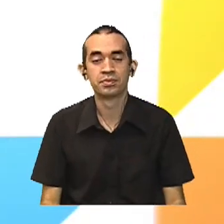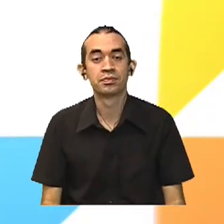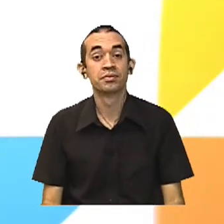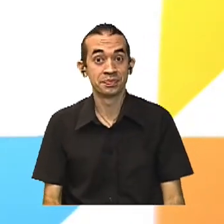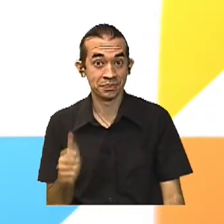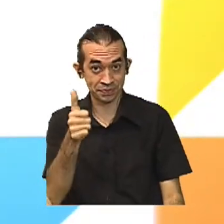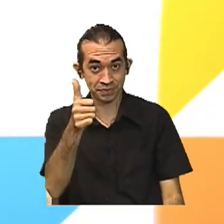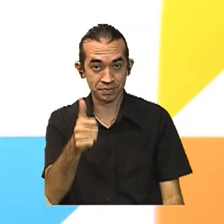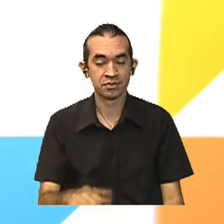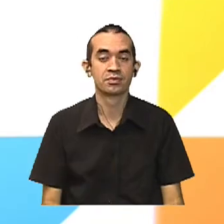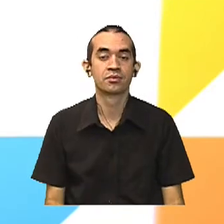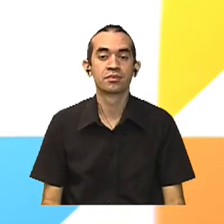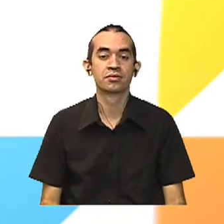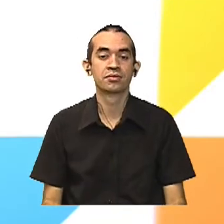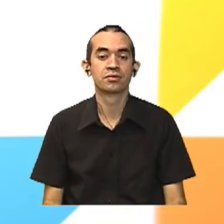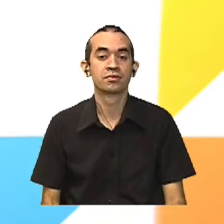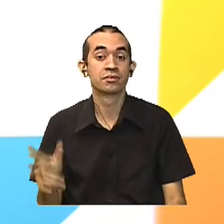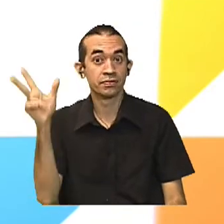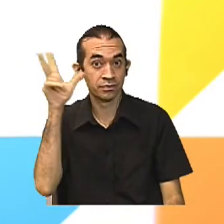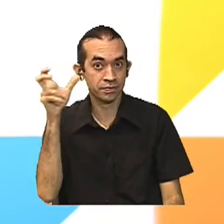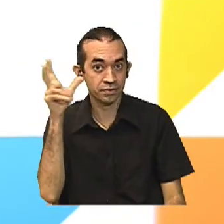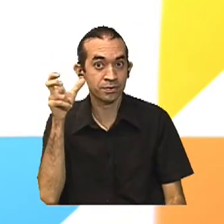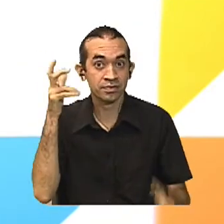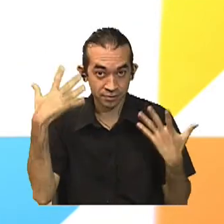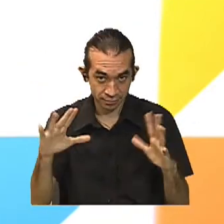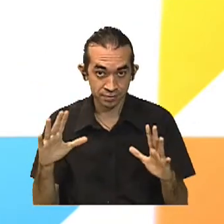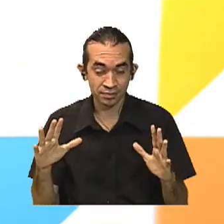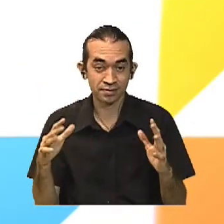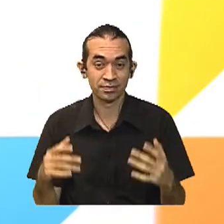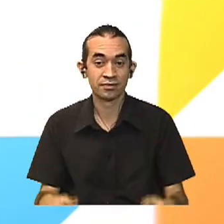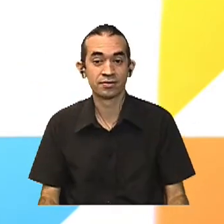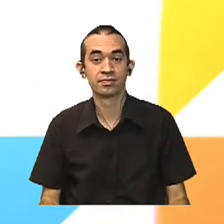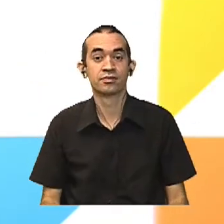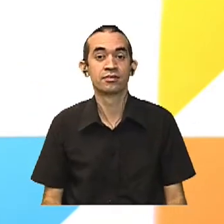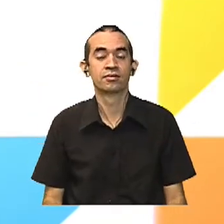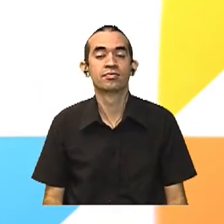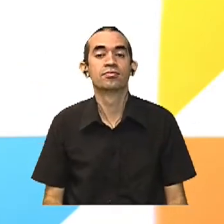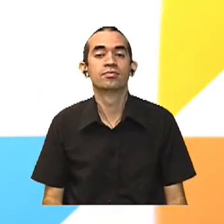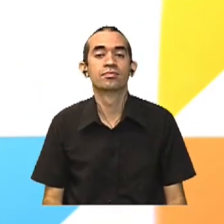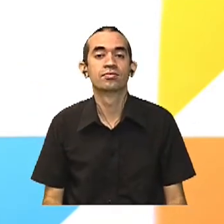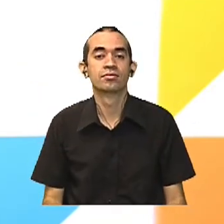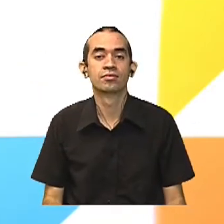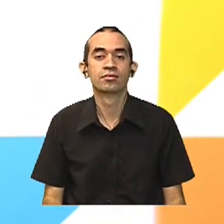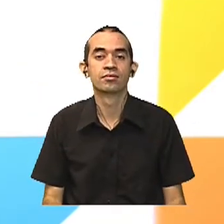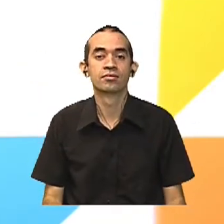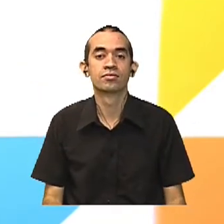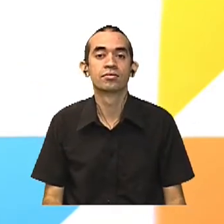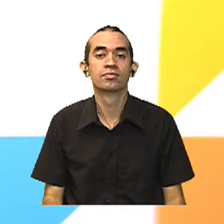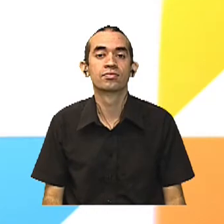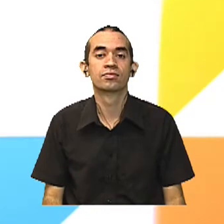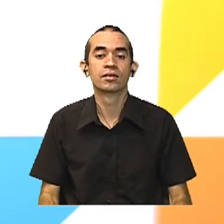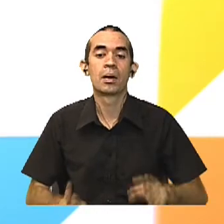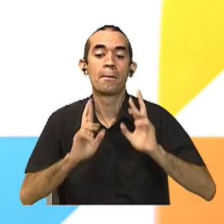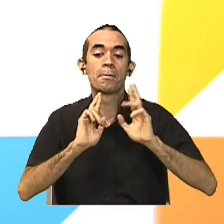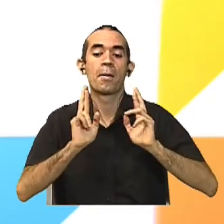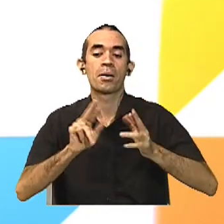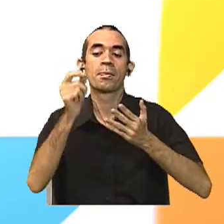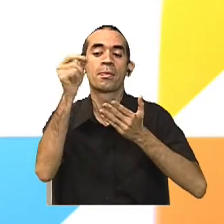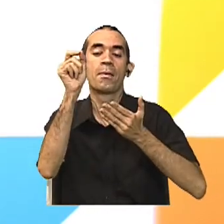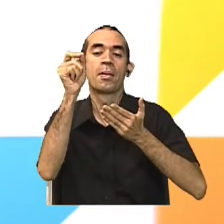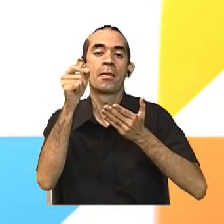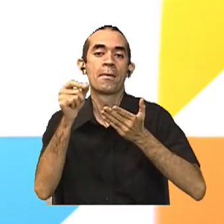Okay, now that you listen carefully to the audio, let's check the answers of